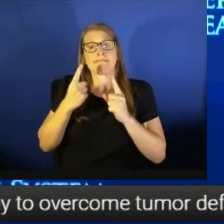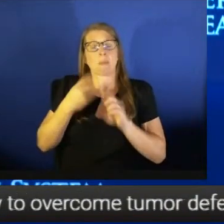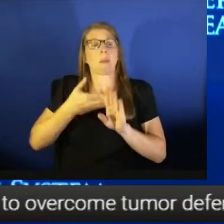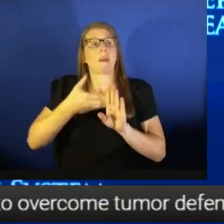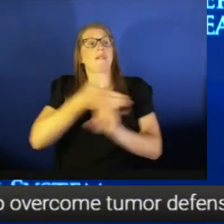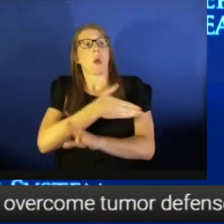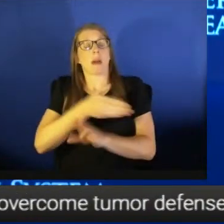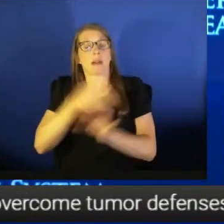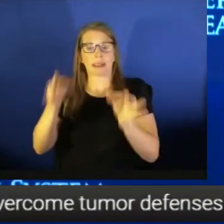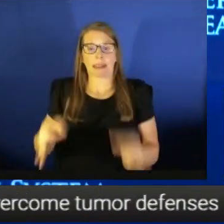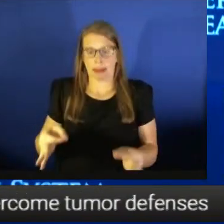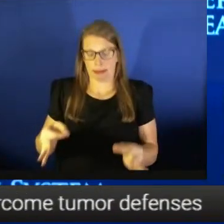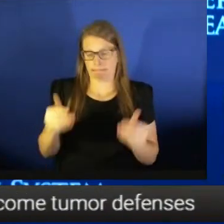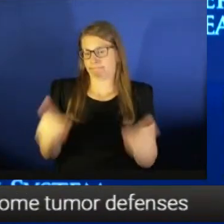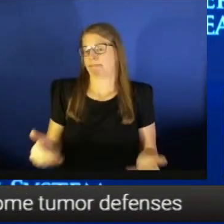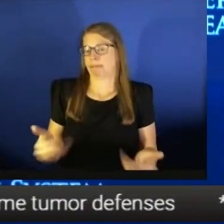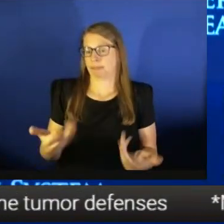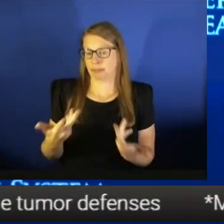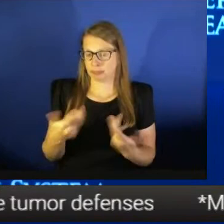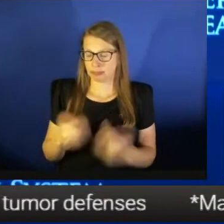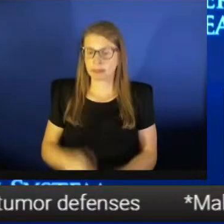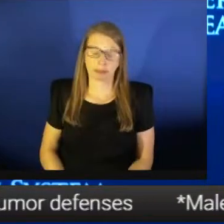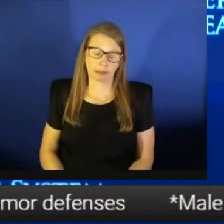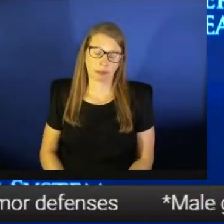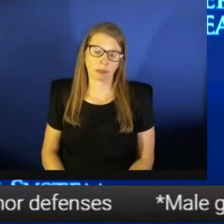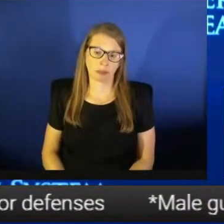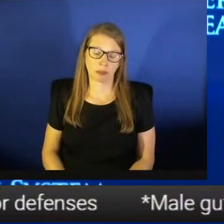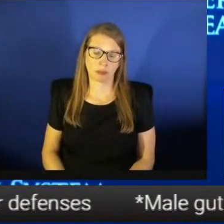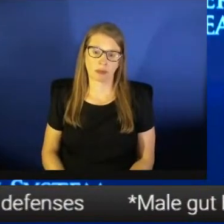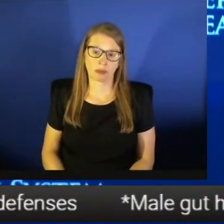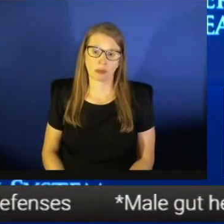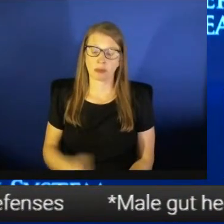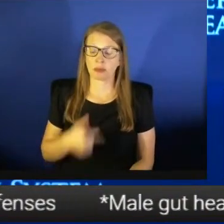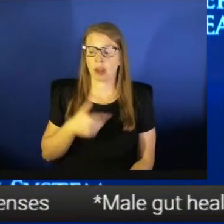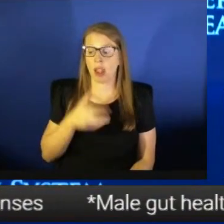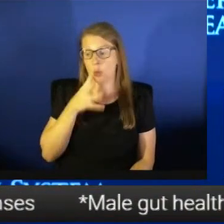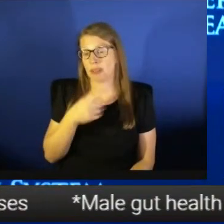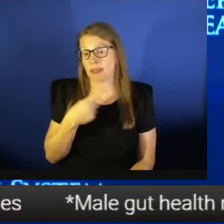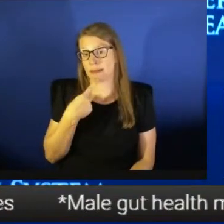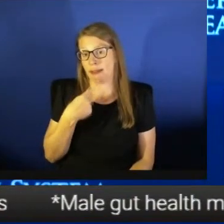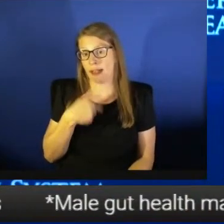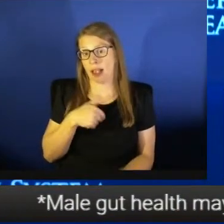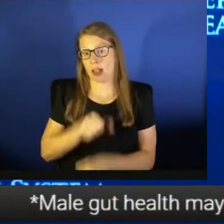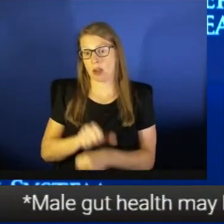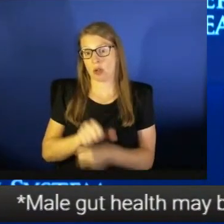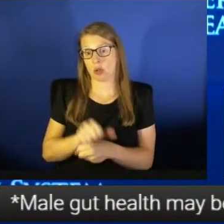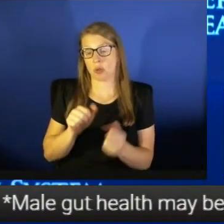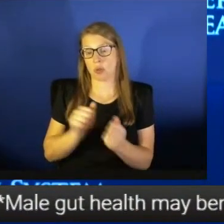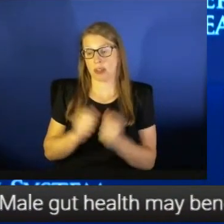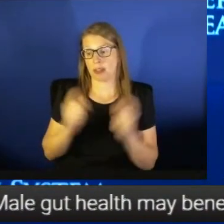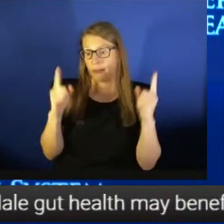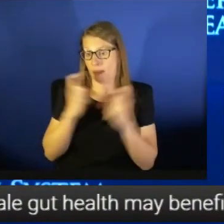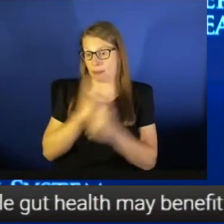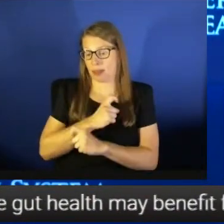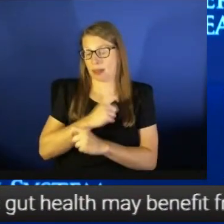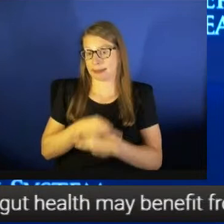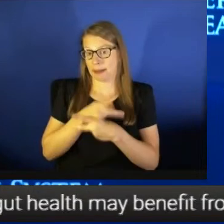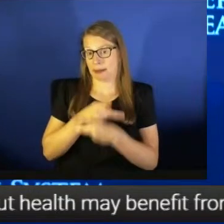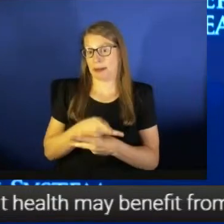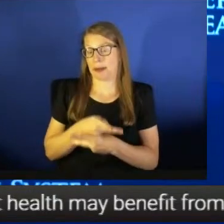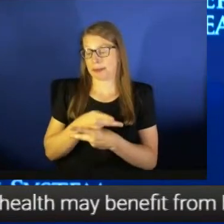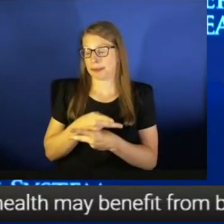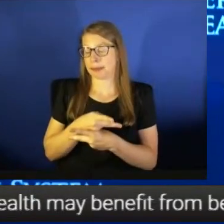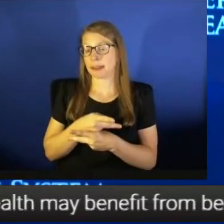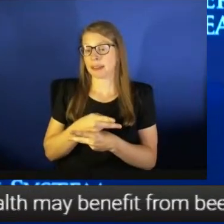forward with vaccination decisions. I will say I work within complex care and take care of a number of